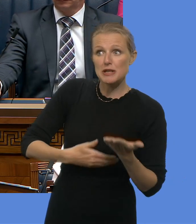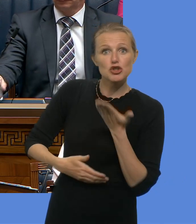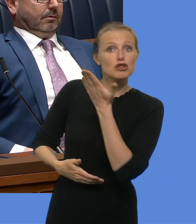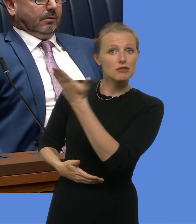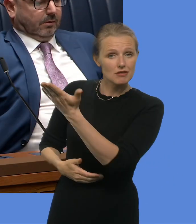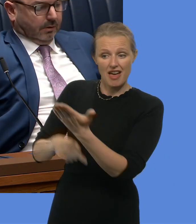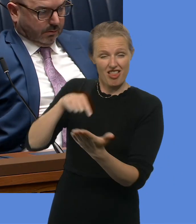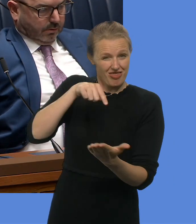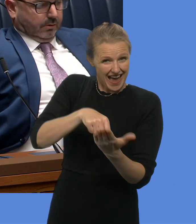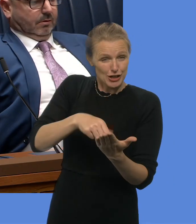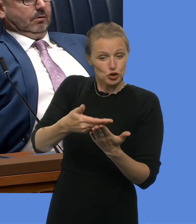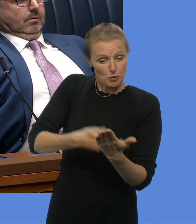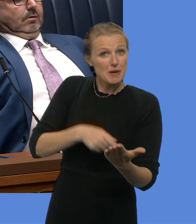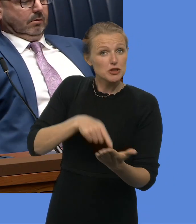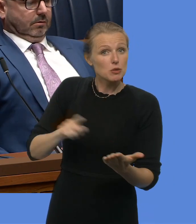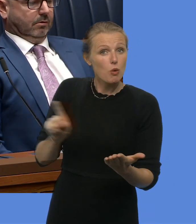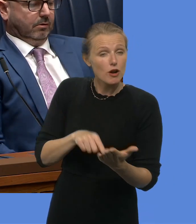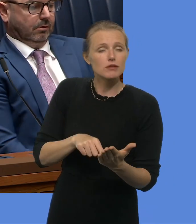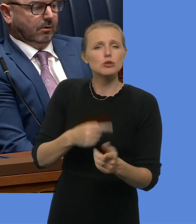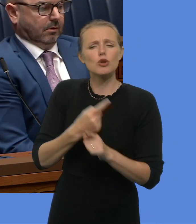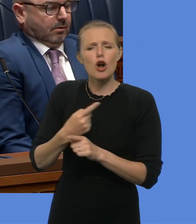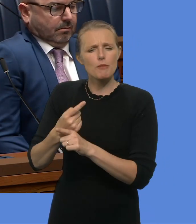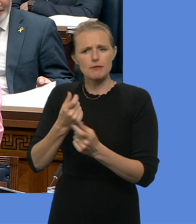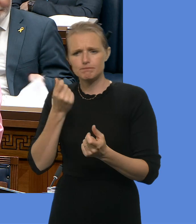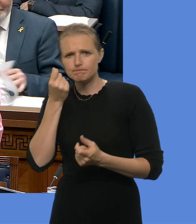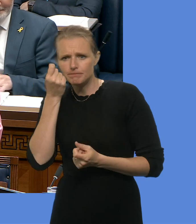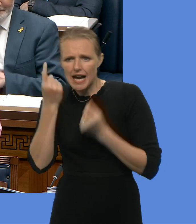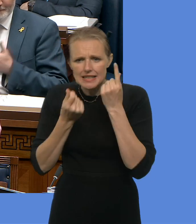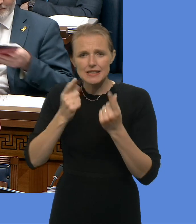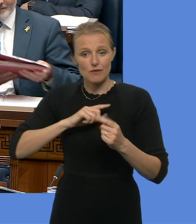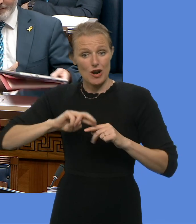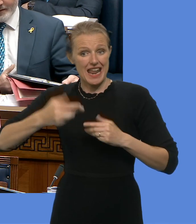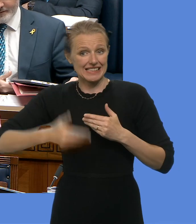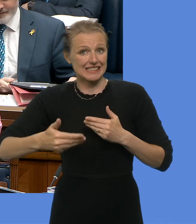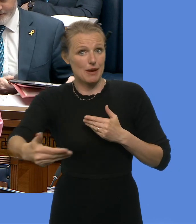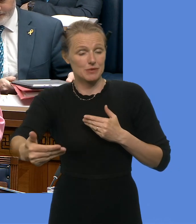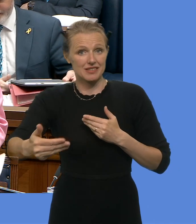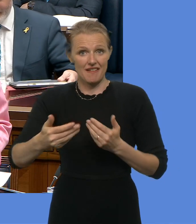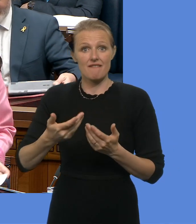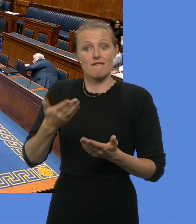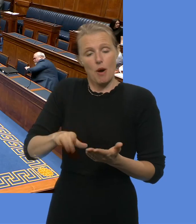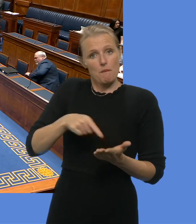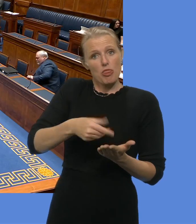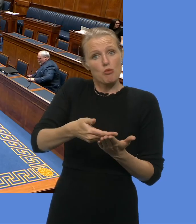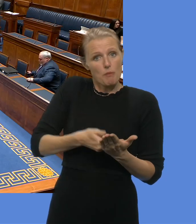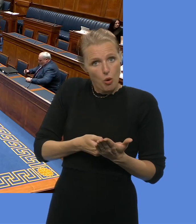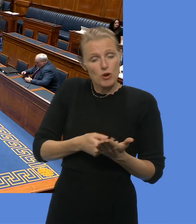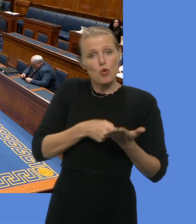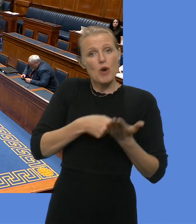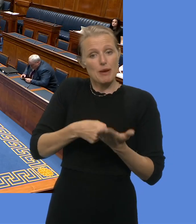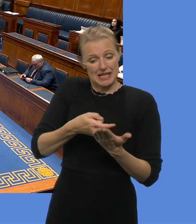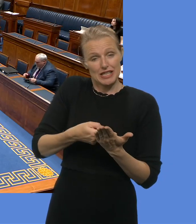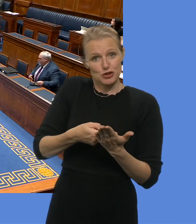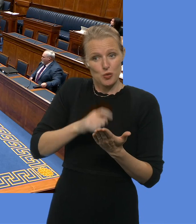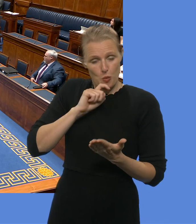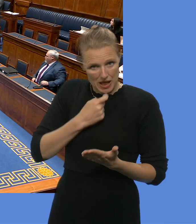expected to set out a number of options for consideration regarding the next steps in relation to the report and its recommendations. Mr. Dixon.